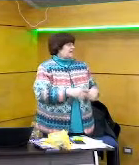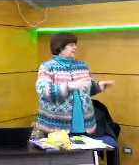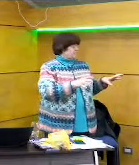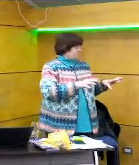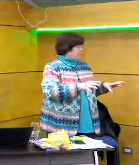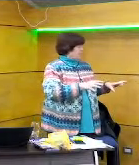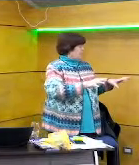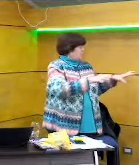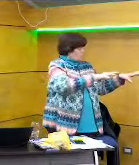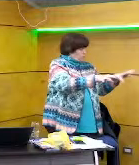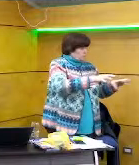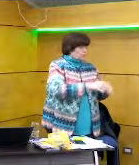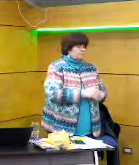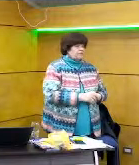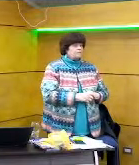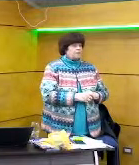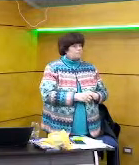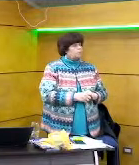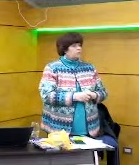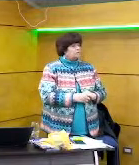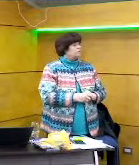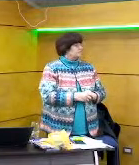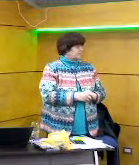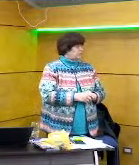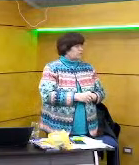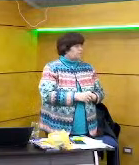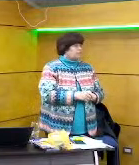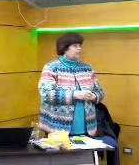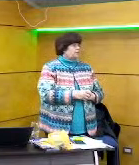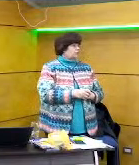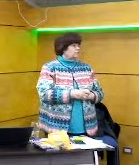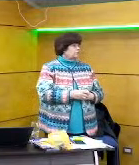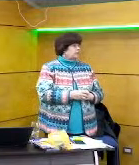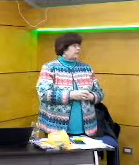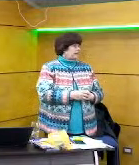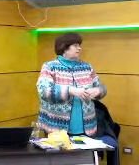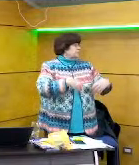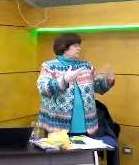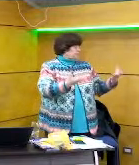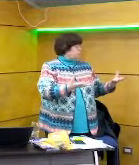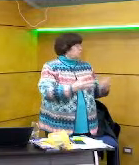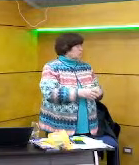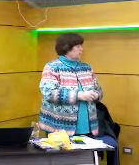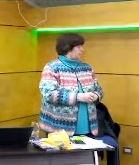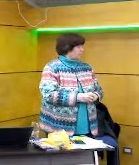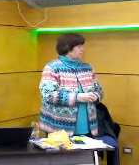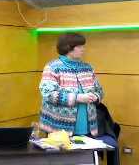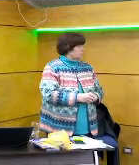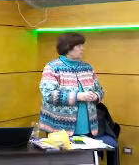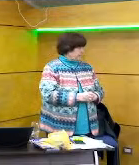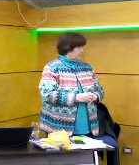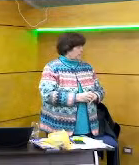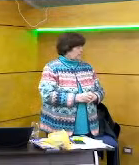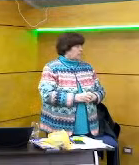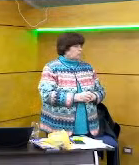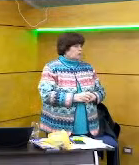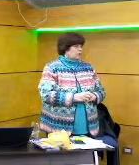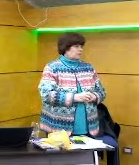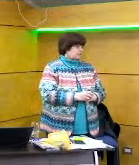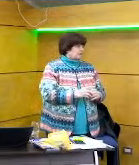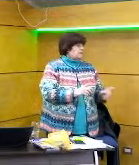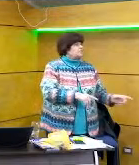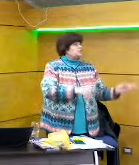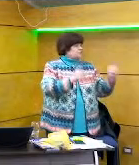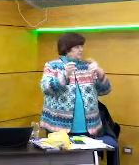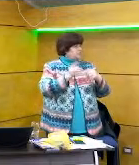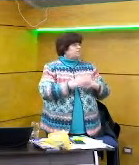competition and decide which one of these maybe will send off a video after they've worked on it further and work on